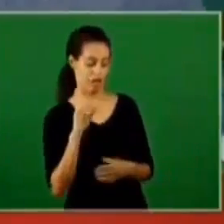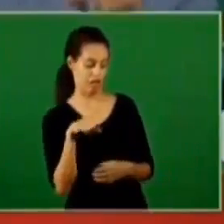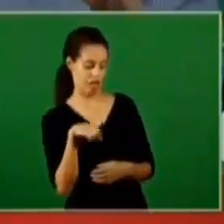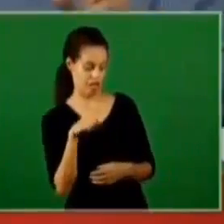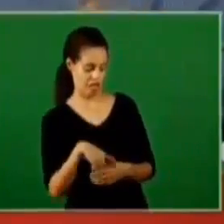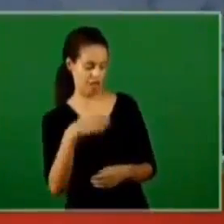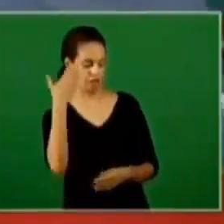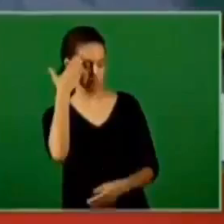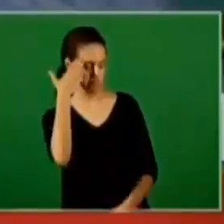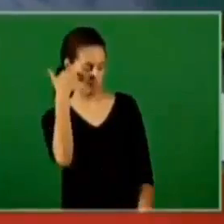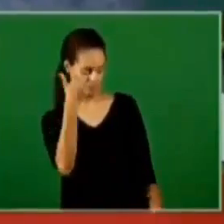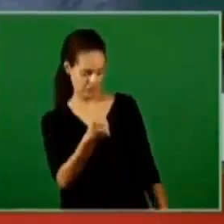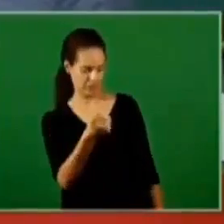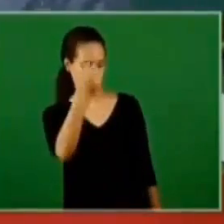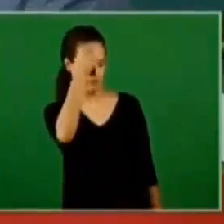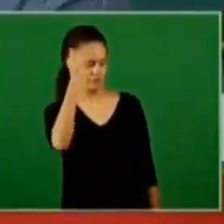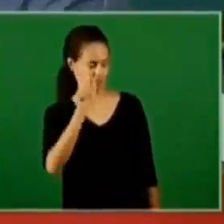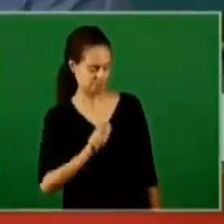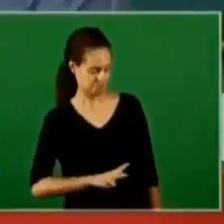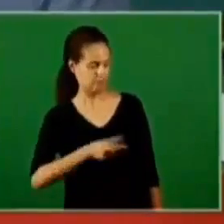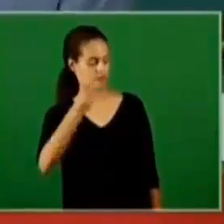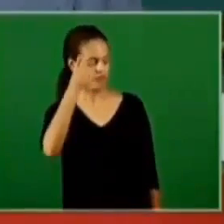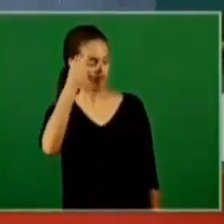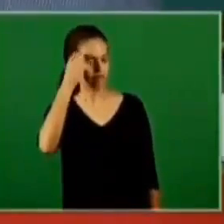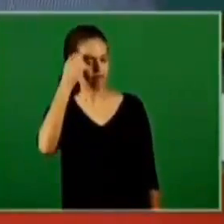he's smart, he's intelligent.